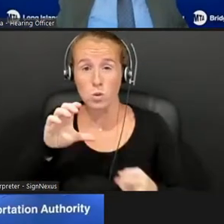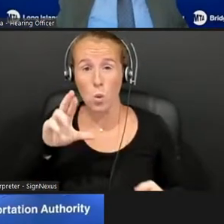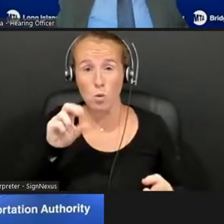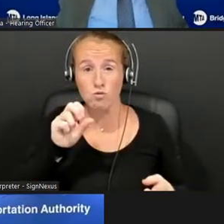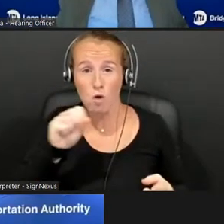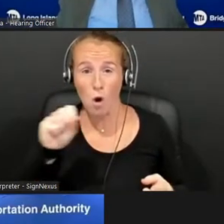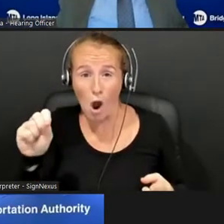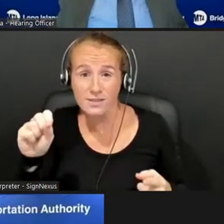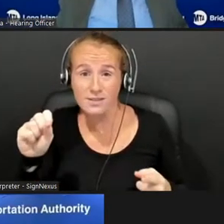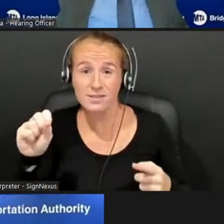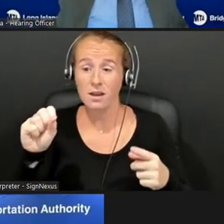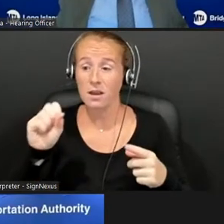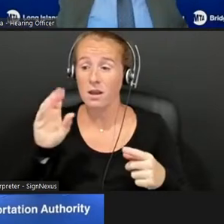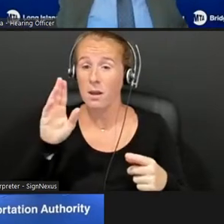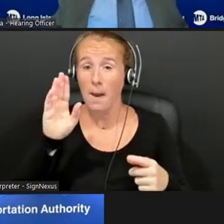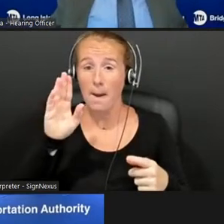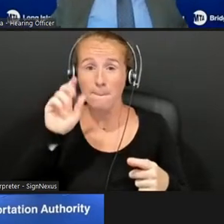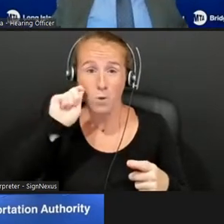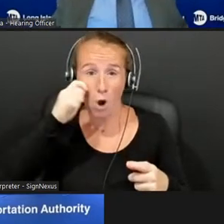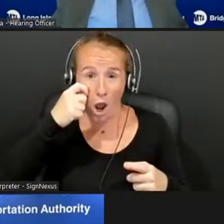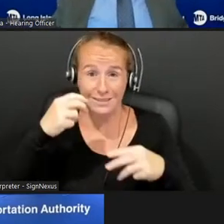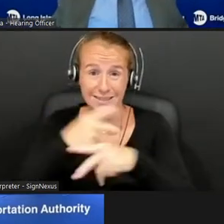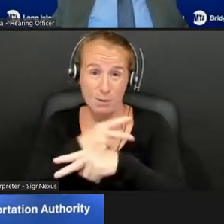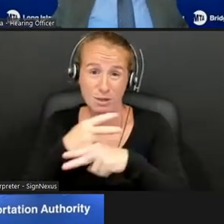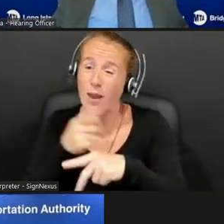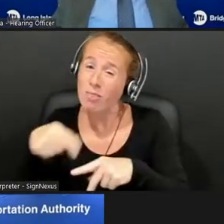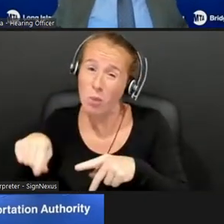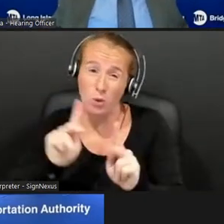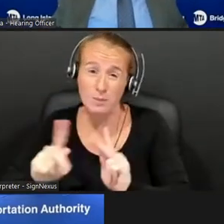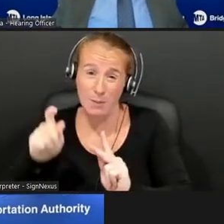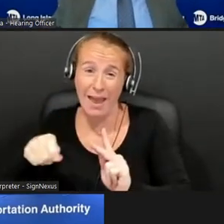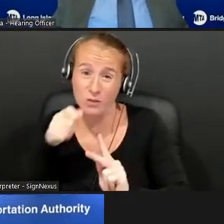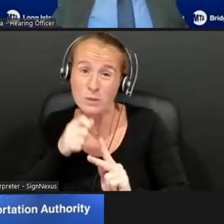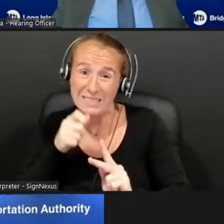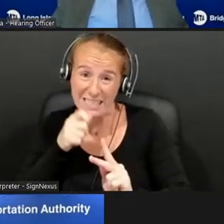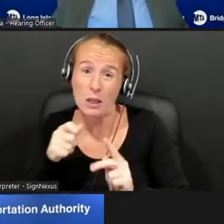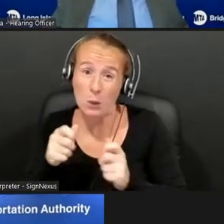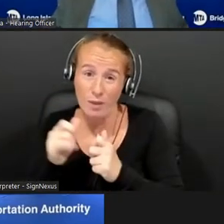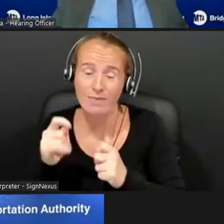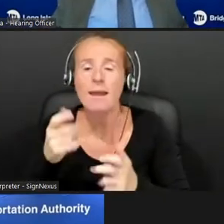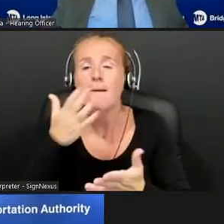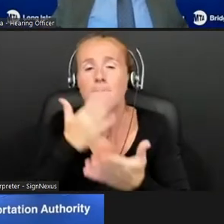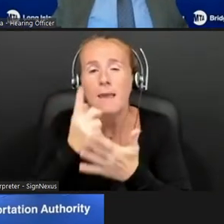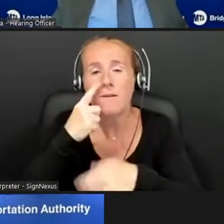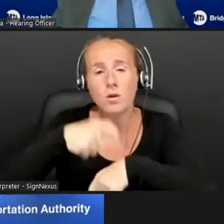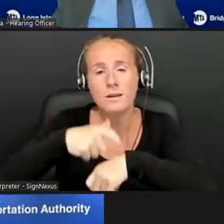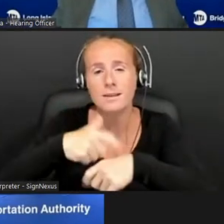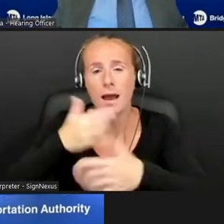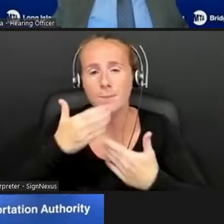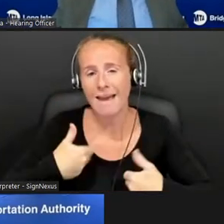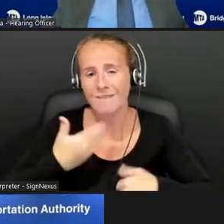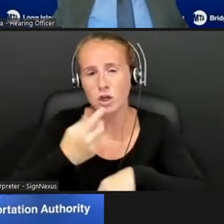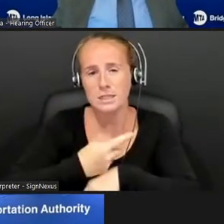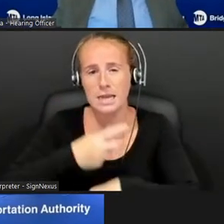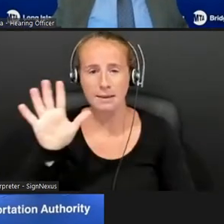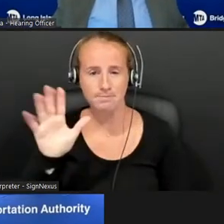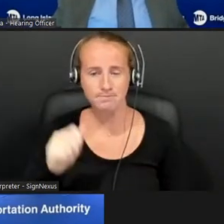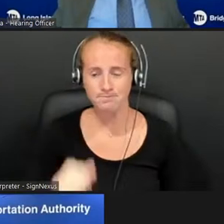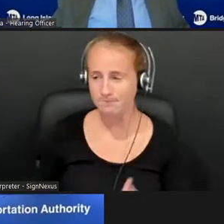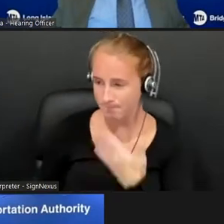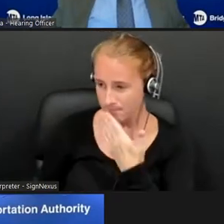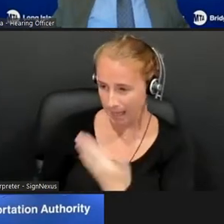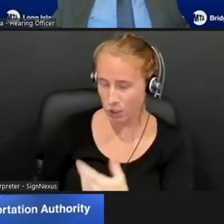increased truck traffic thank you for your time thank you for the study and the time to weigh in have a great day thank